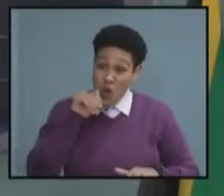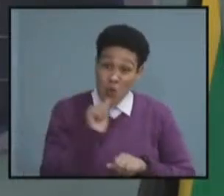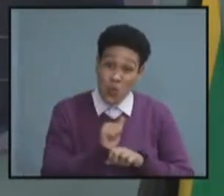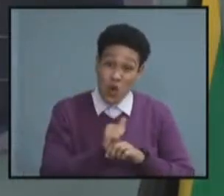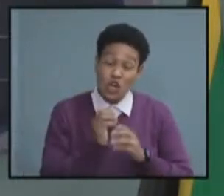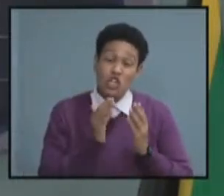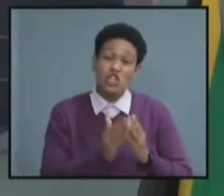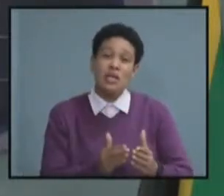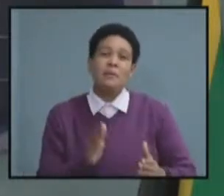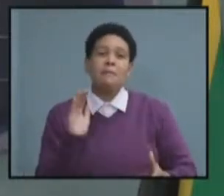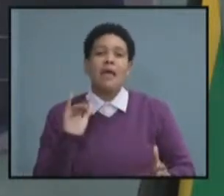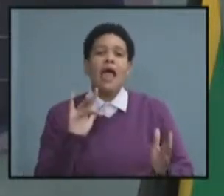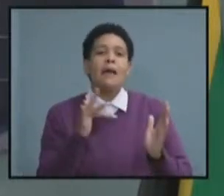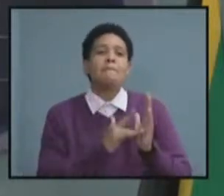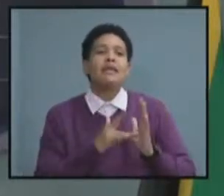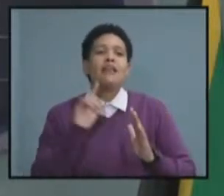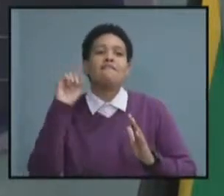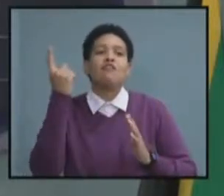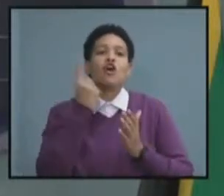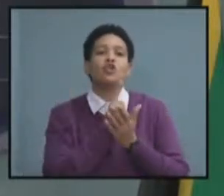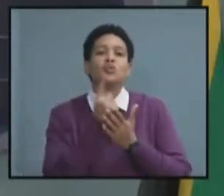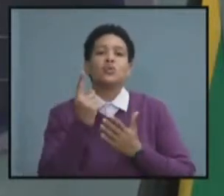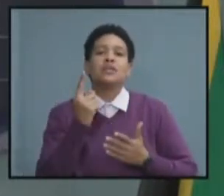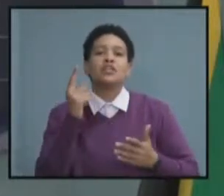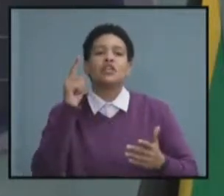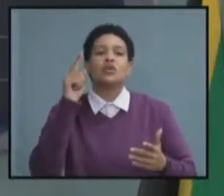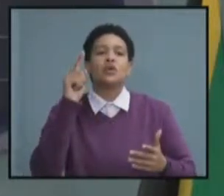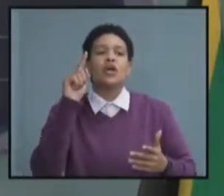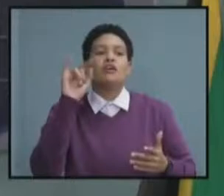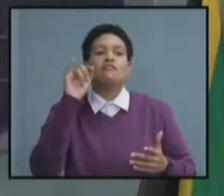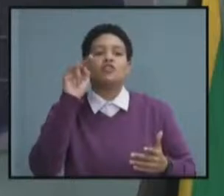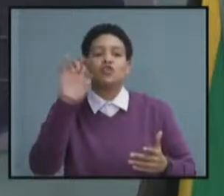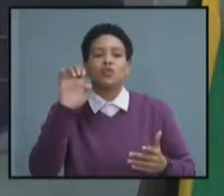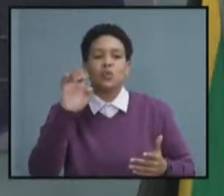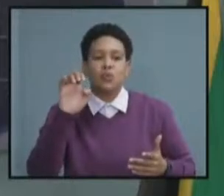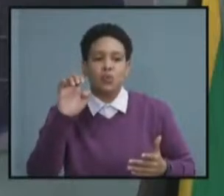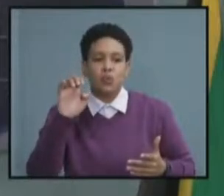the middle of the first week of June,